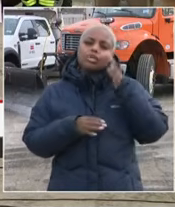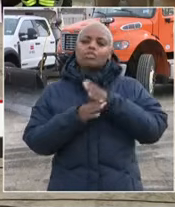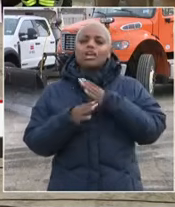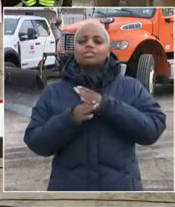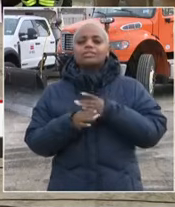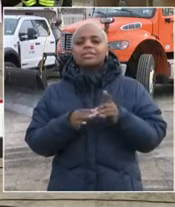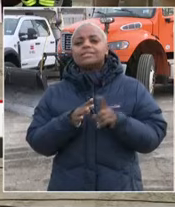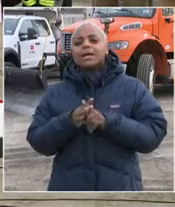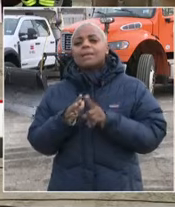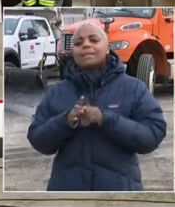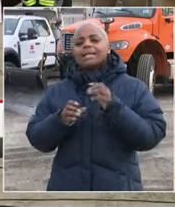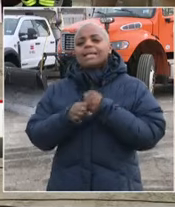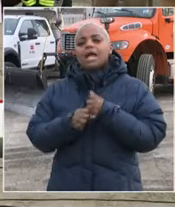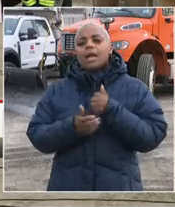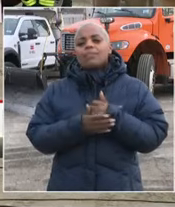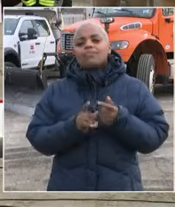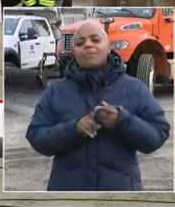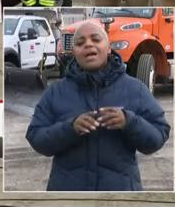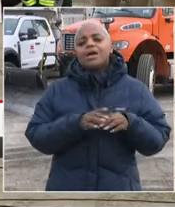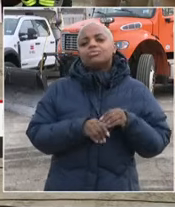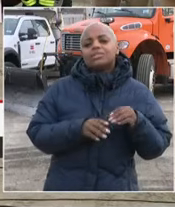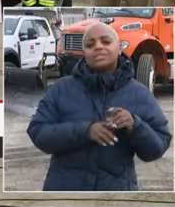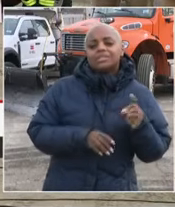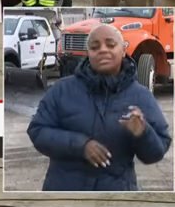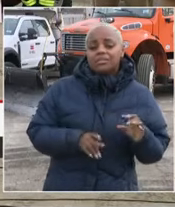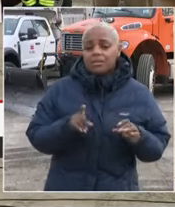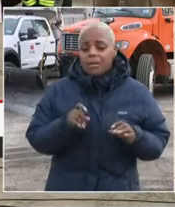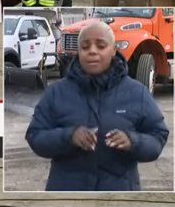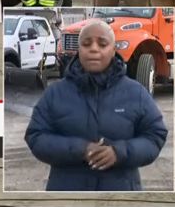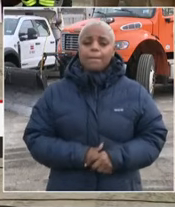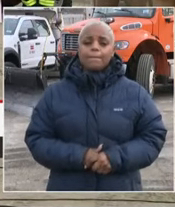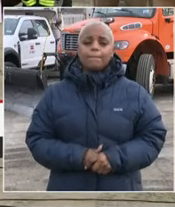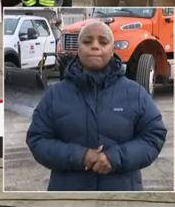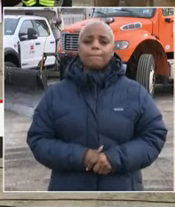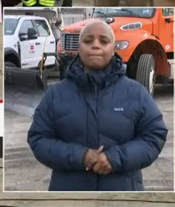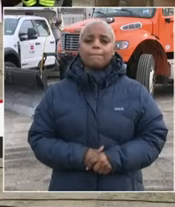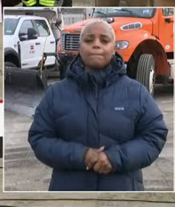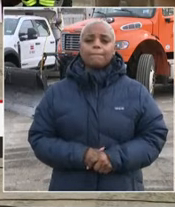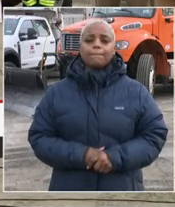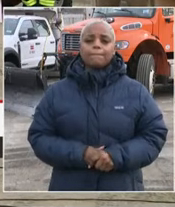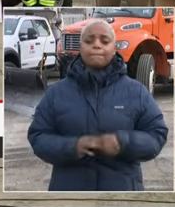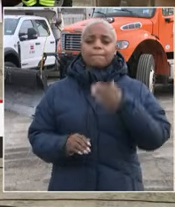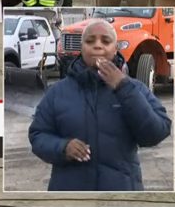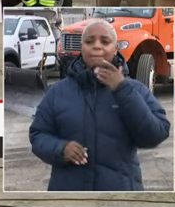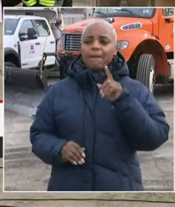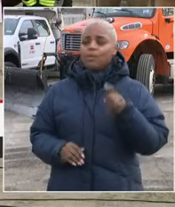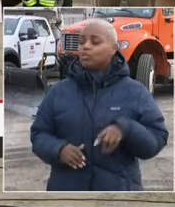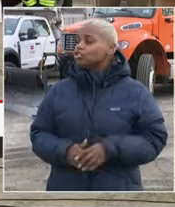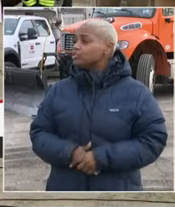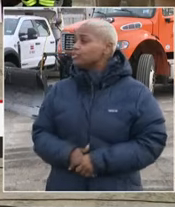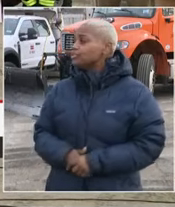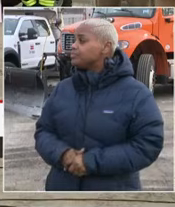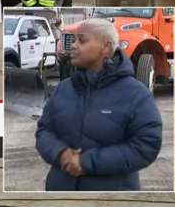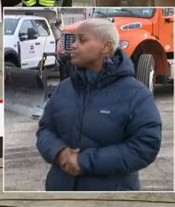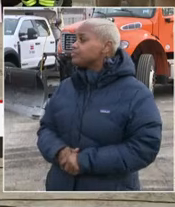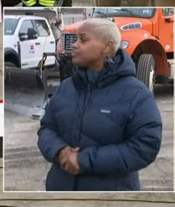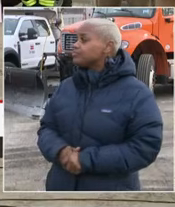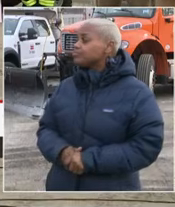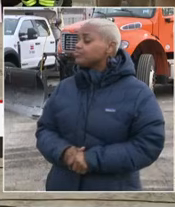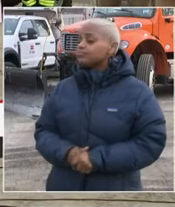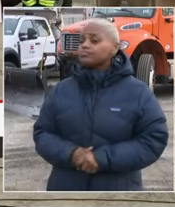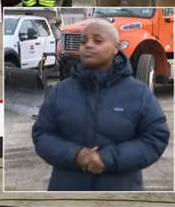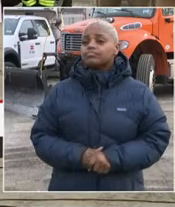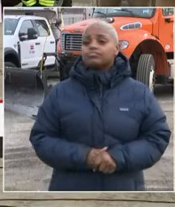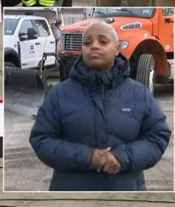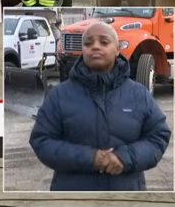great questions. A couple there. So the outside resources, you know, when you look at the size of this hitting